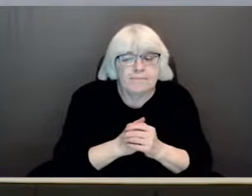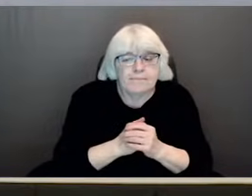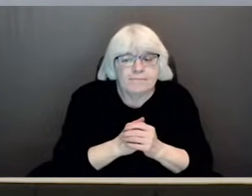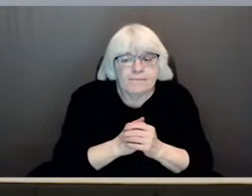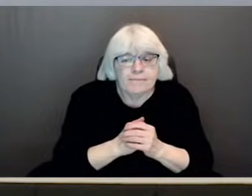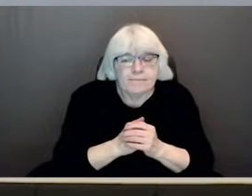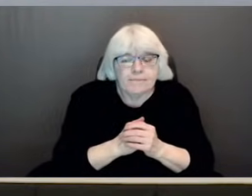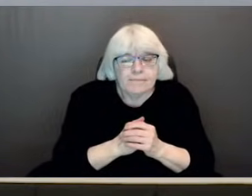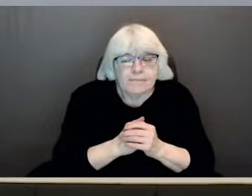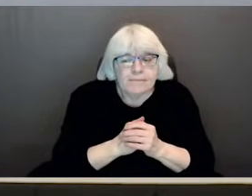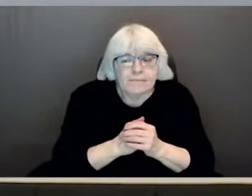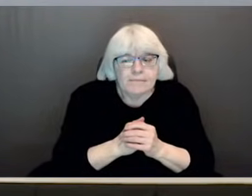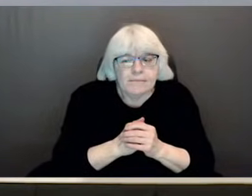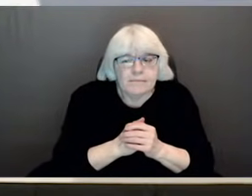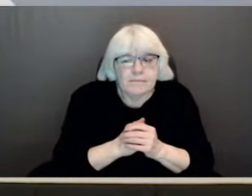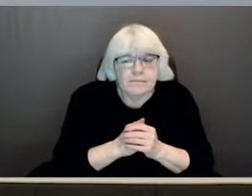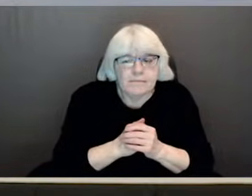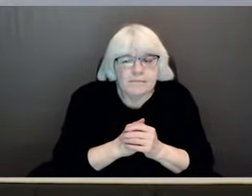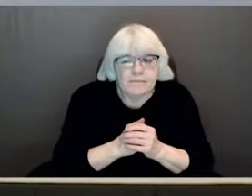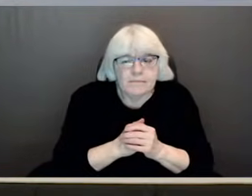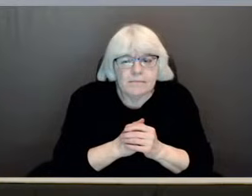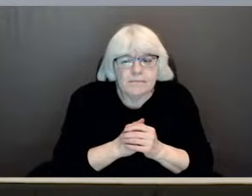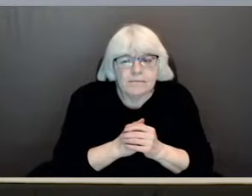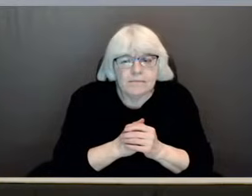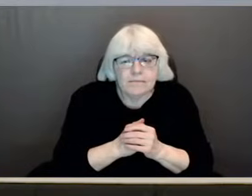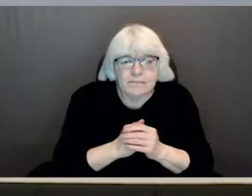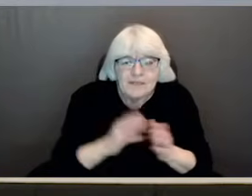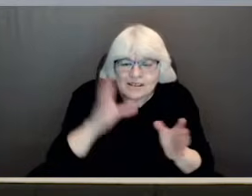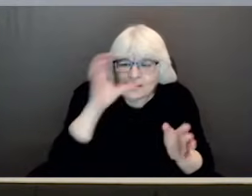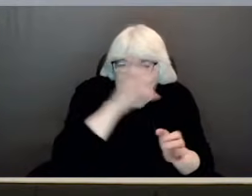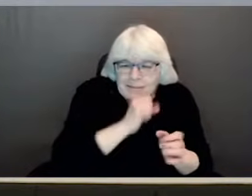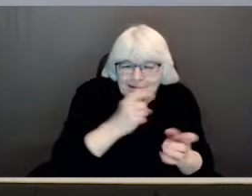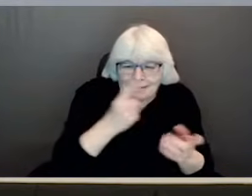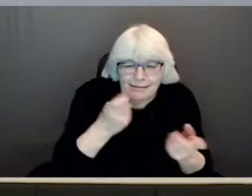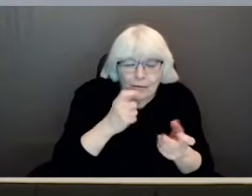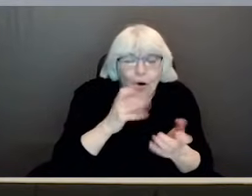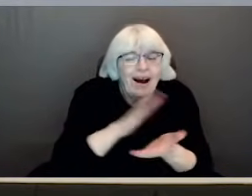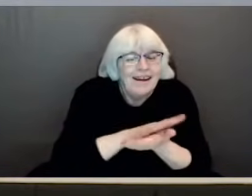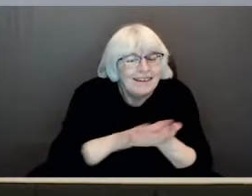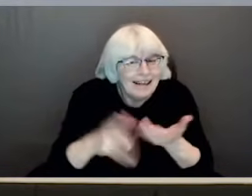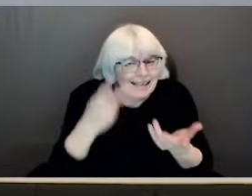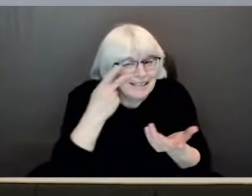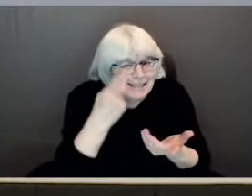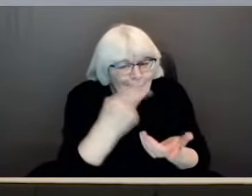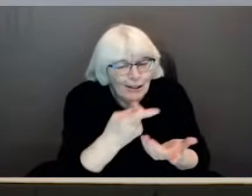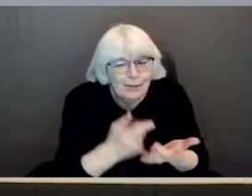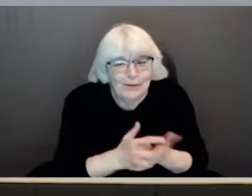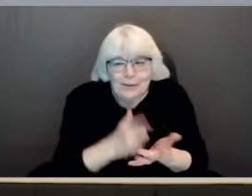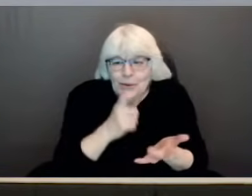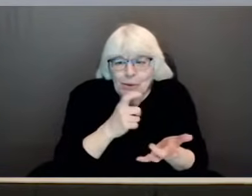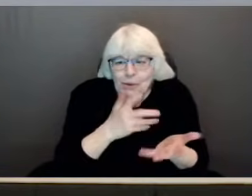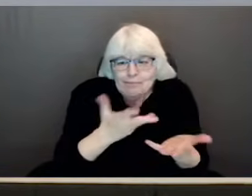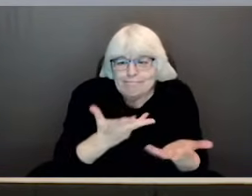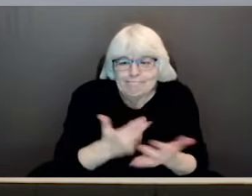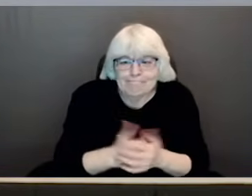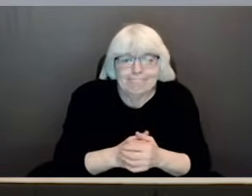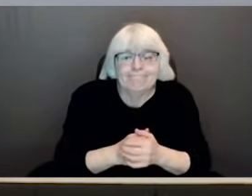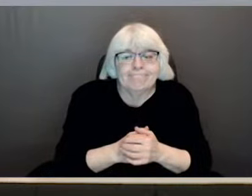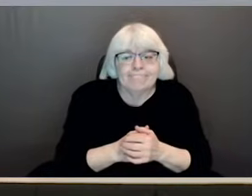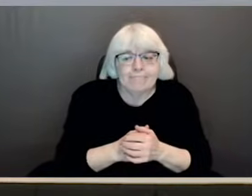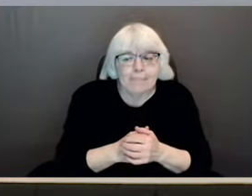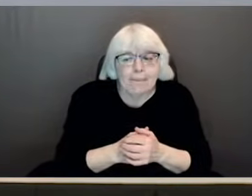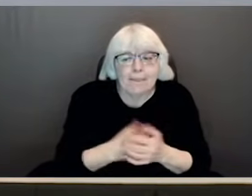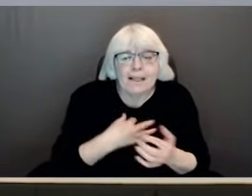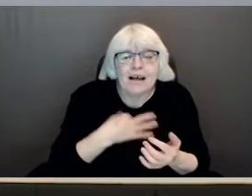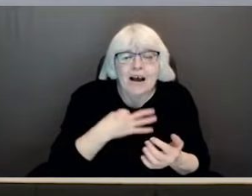Hi, good afternoon. Nice to see you, Dr. Morrison. I'm wondering if we can get a few more details on the QR codes for the VaxPass. I know you